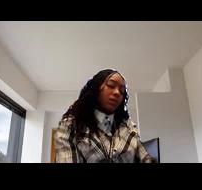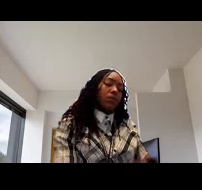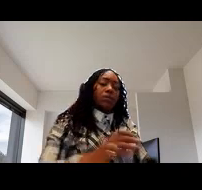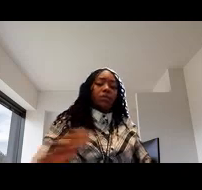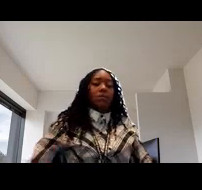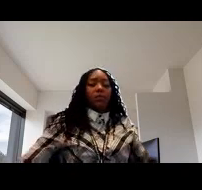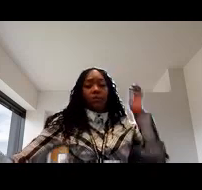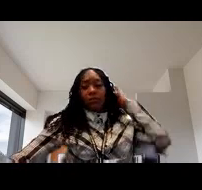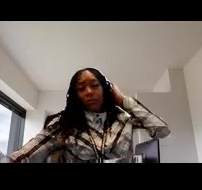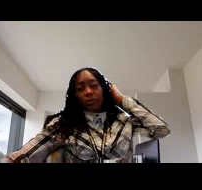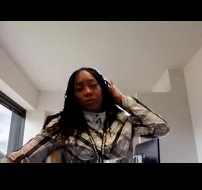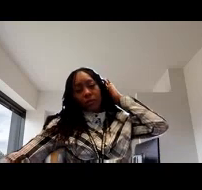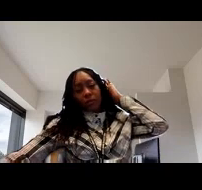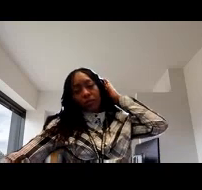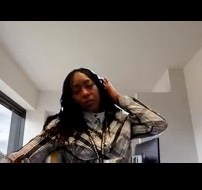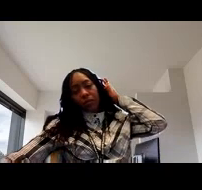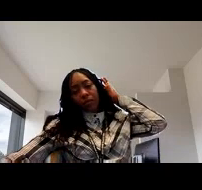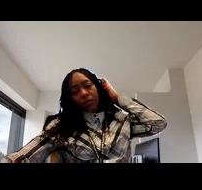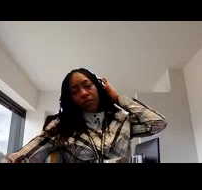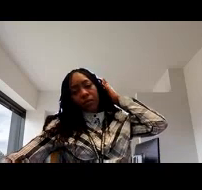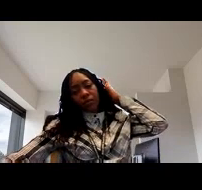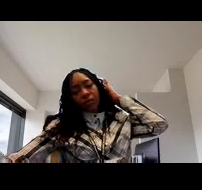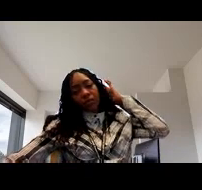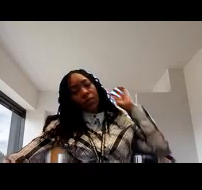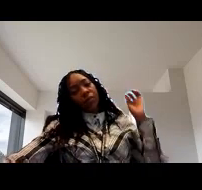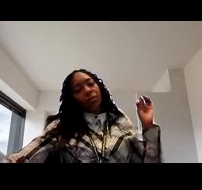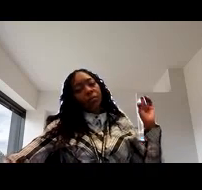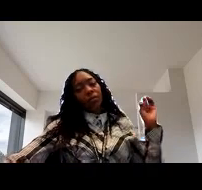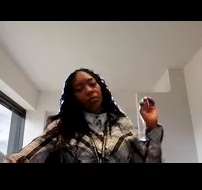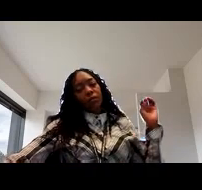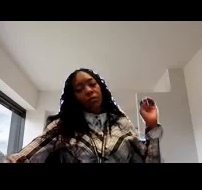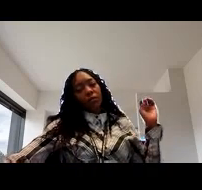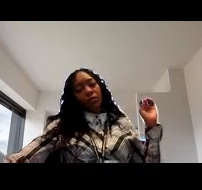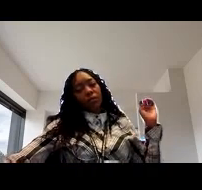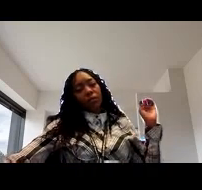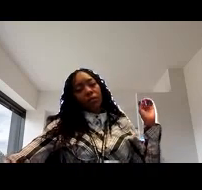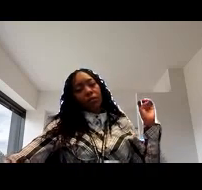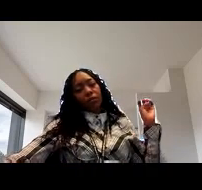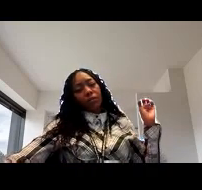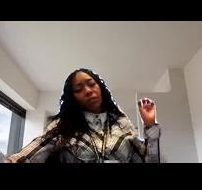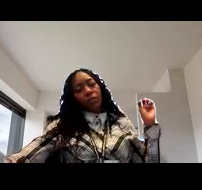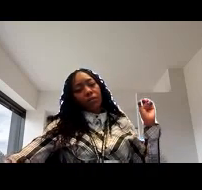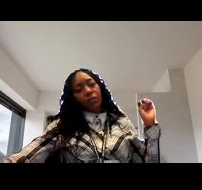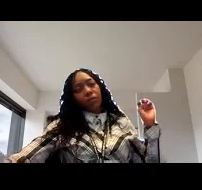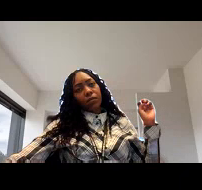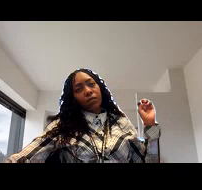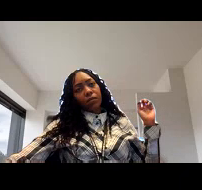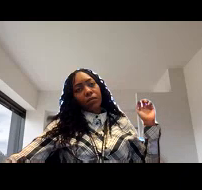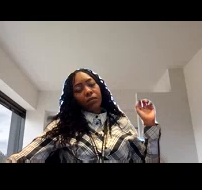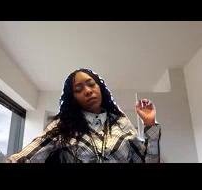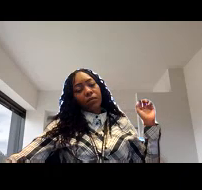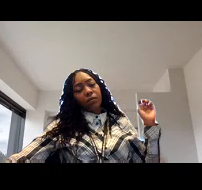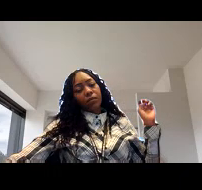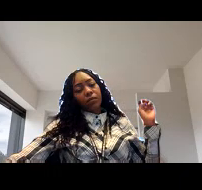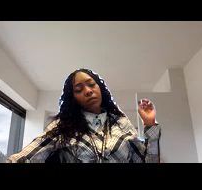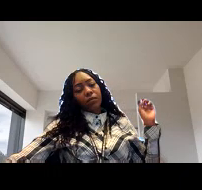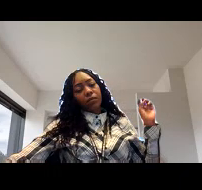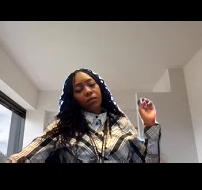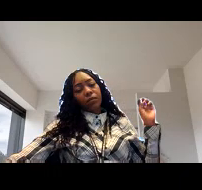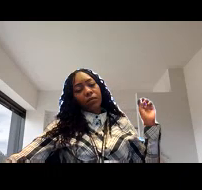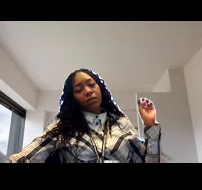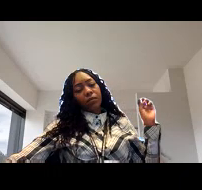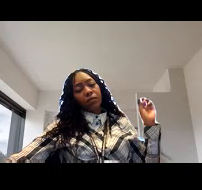2.11, 2.20, and a couple of others that we're going to dig into a little bit more in a couple of minutes, because these are the